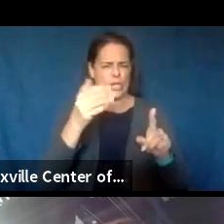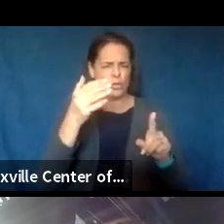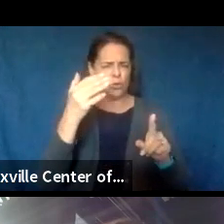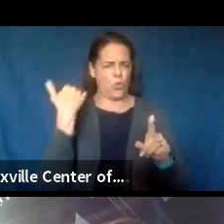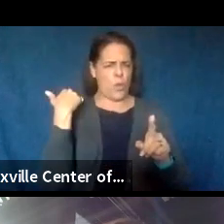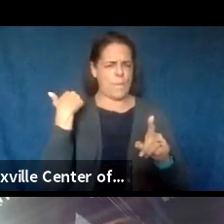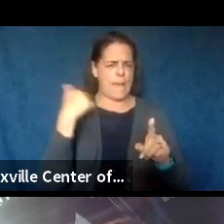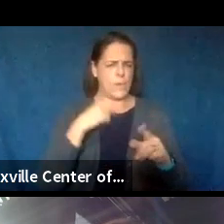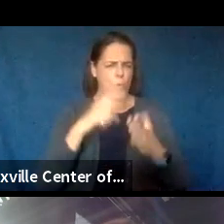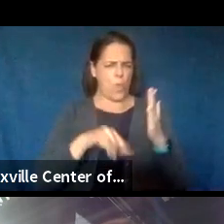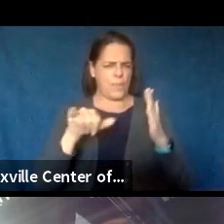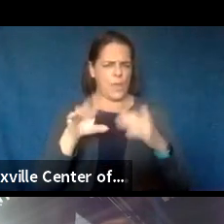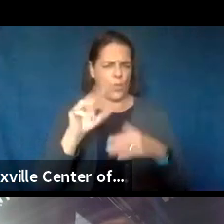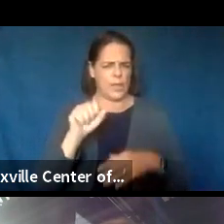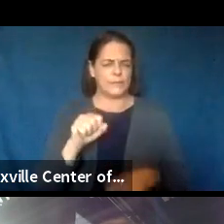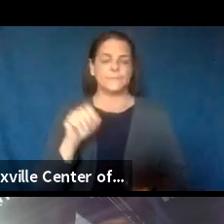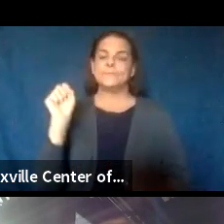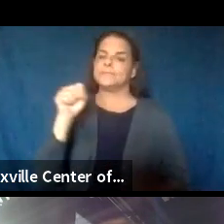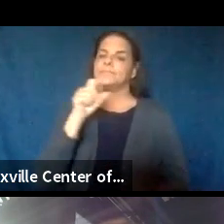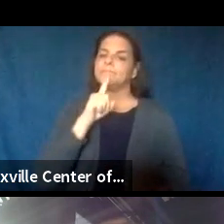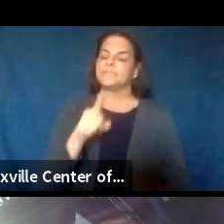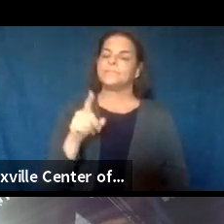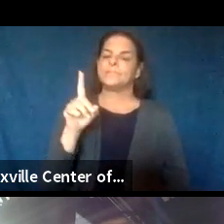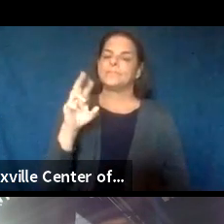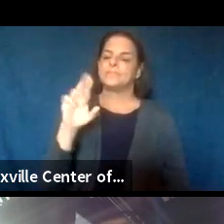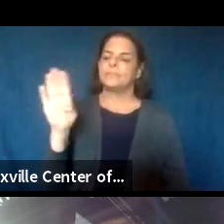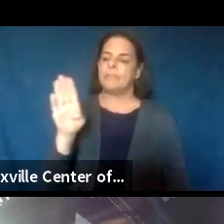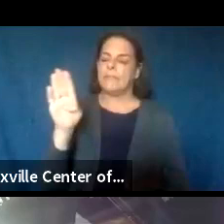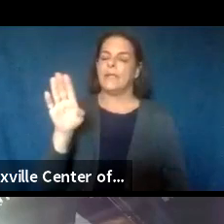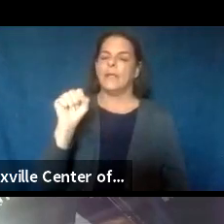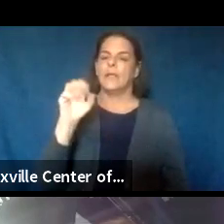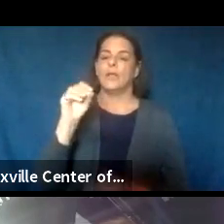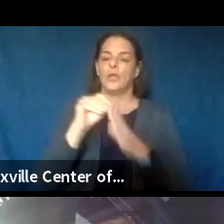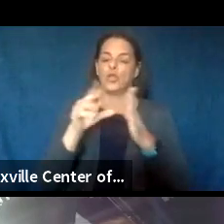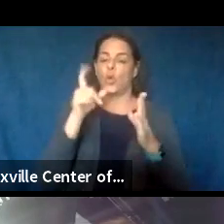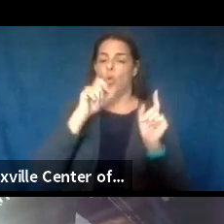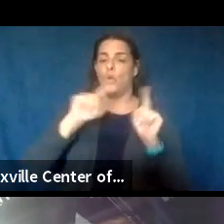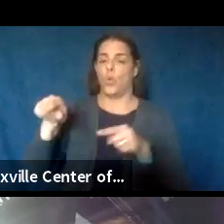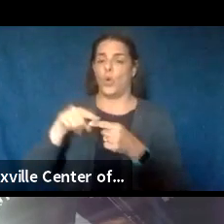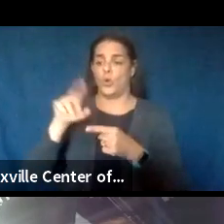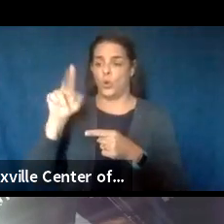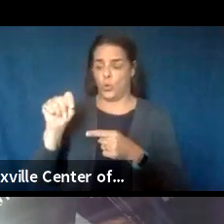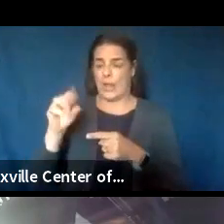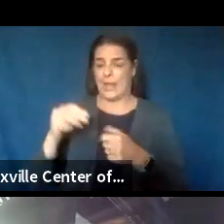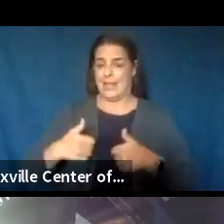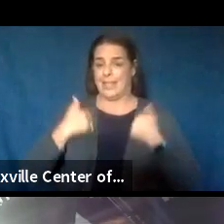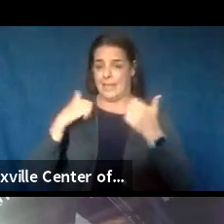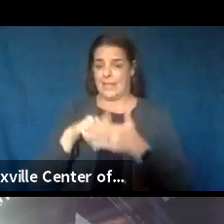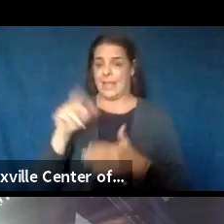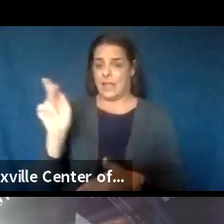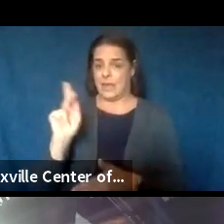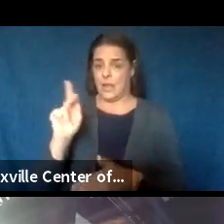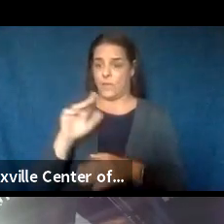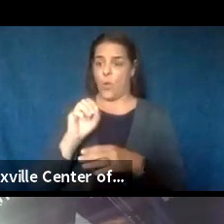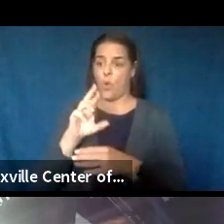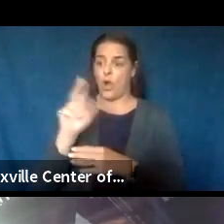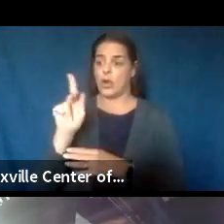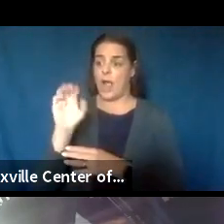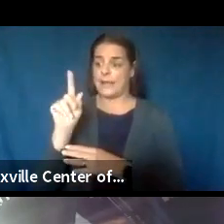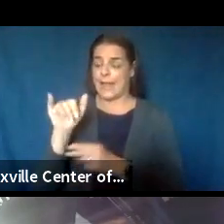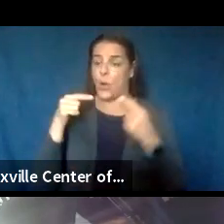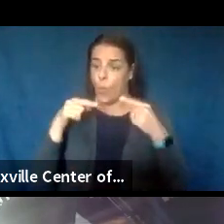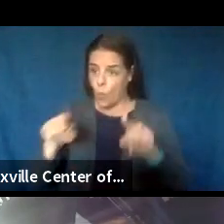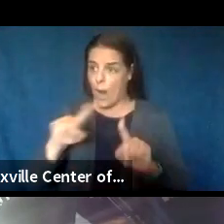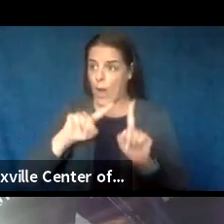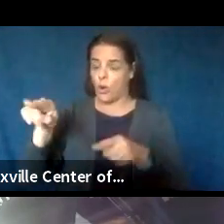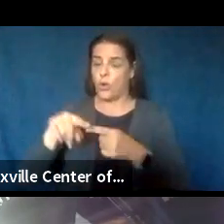please? Sure. So students that are attending UT and living in Knoxville or Knox County while attending